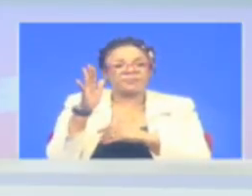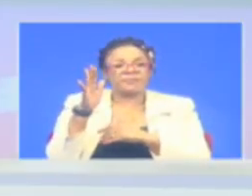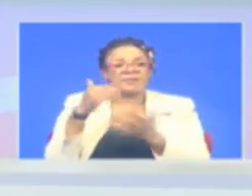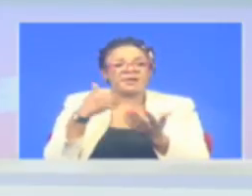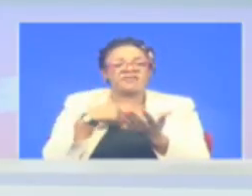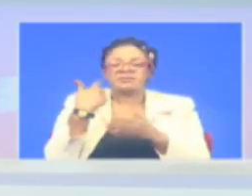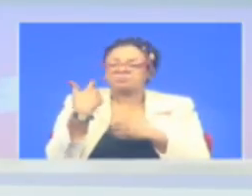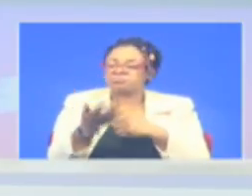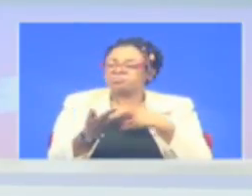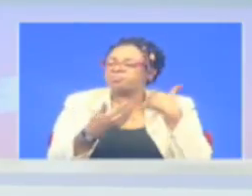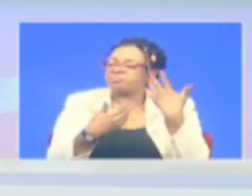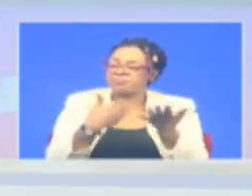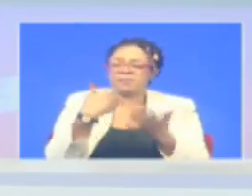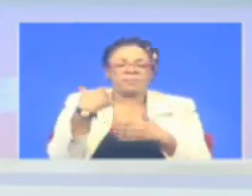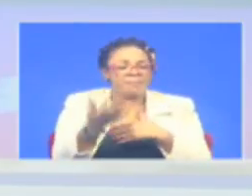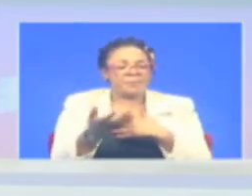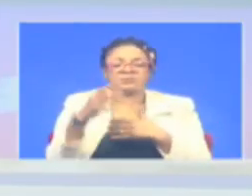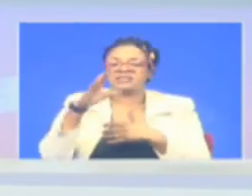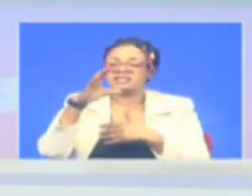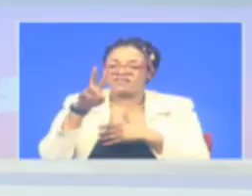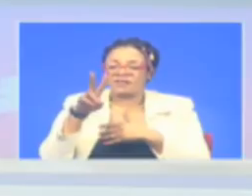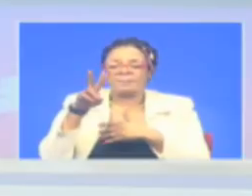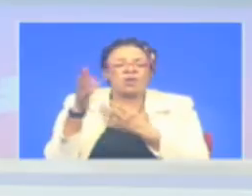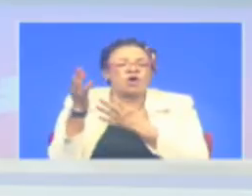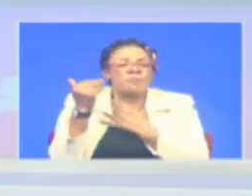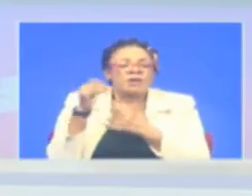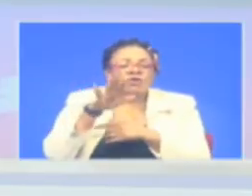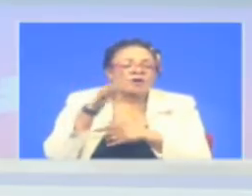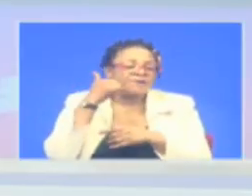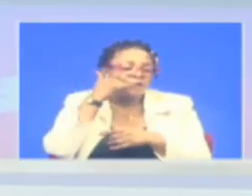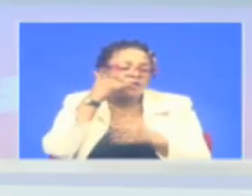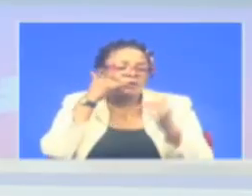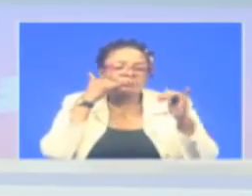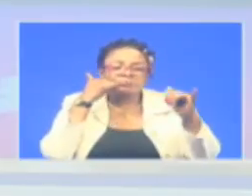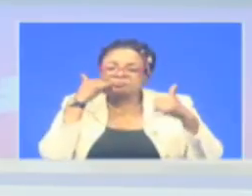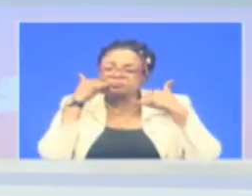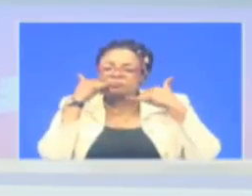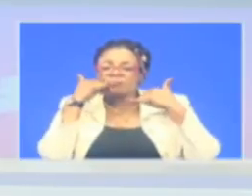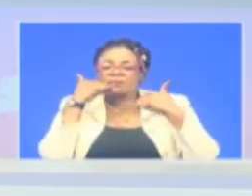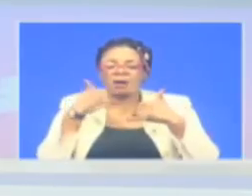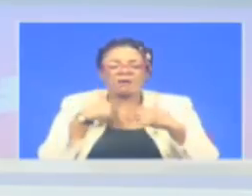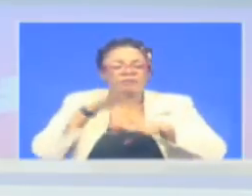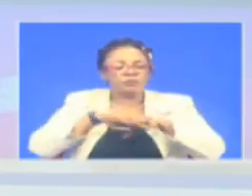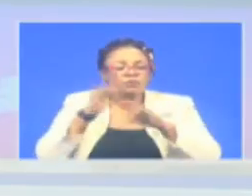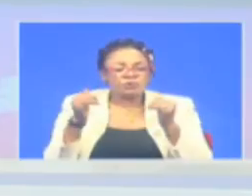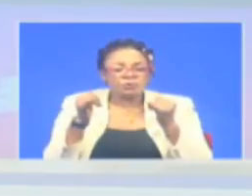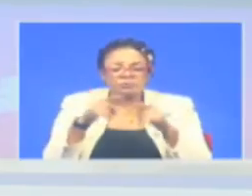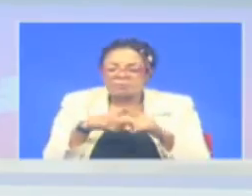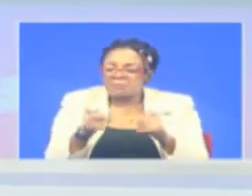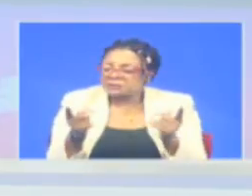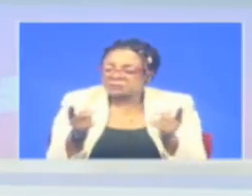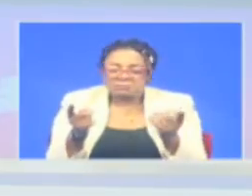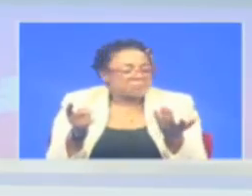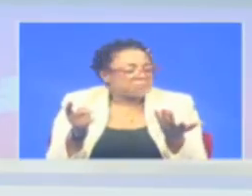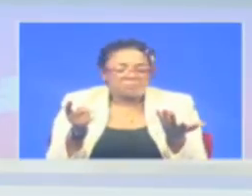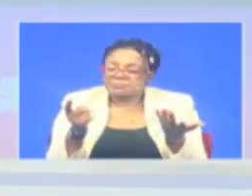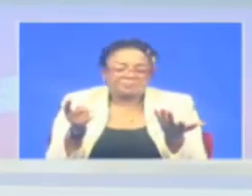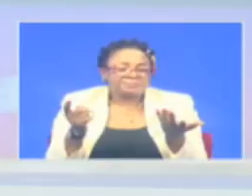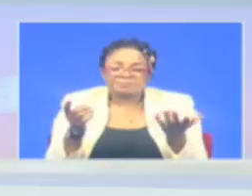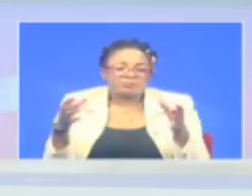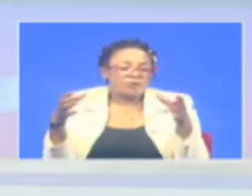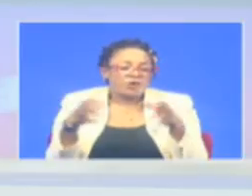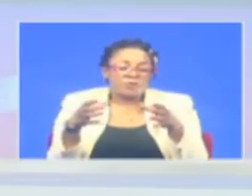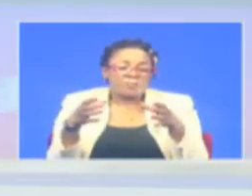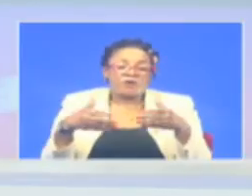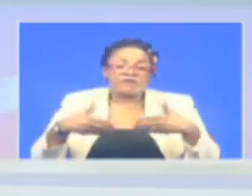to hoping the phone rings from someone bearing some good news. But for a group of youth, poultry farming